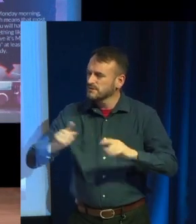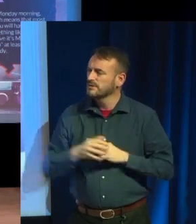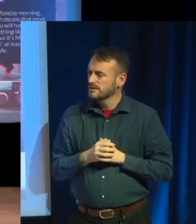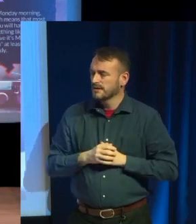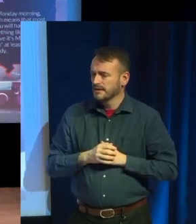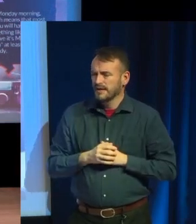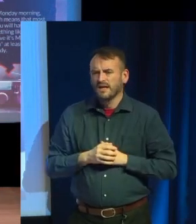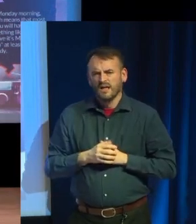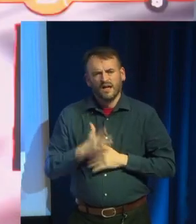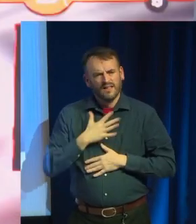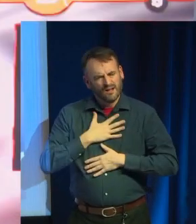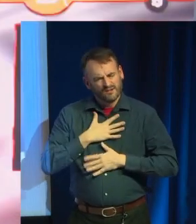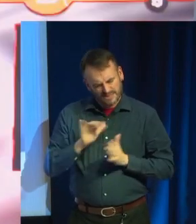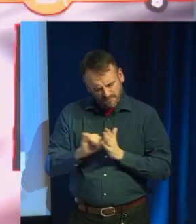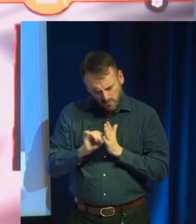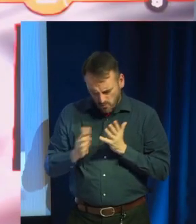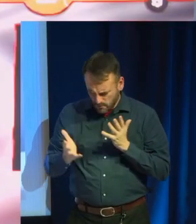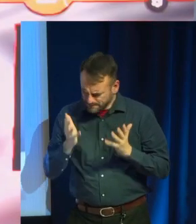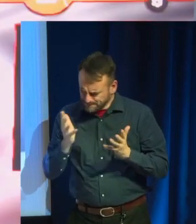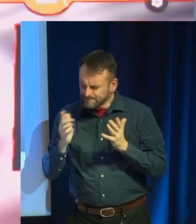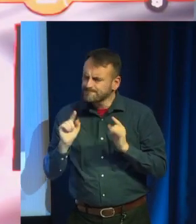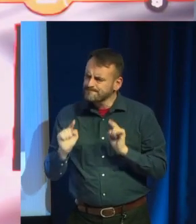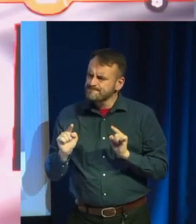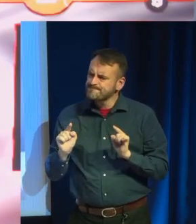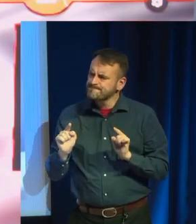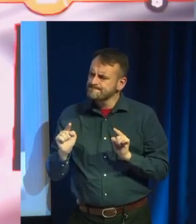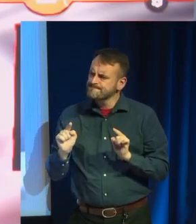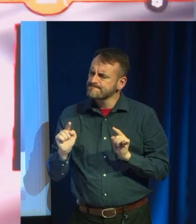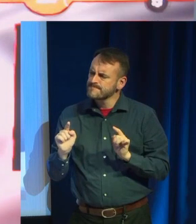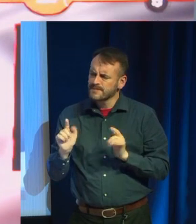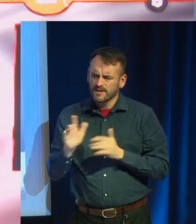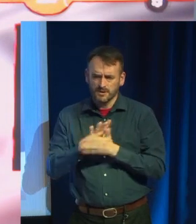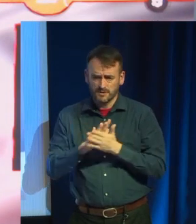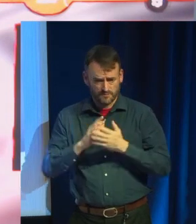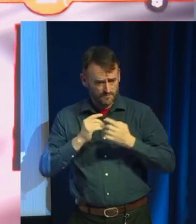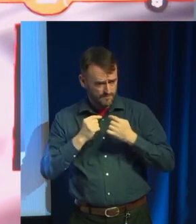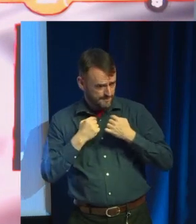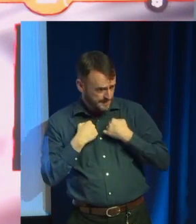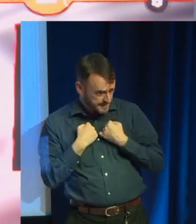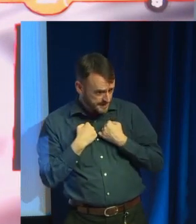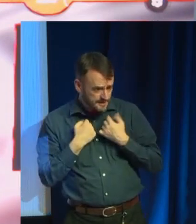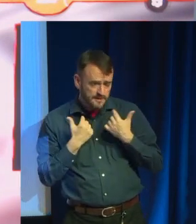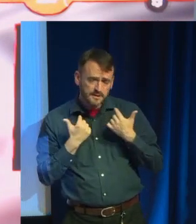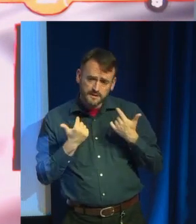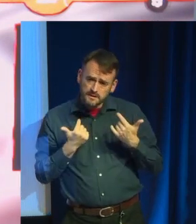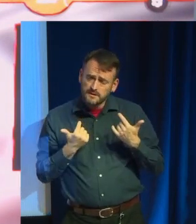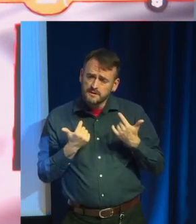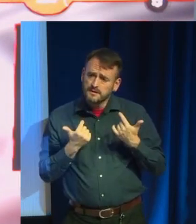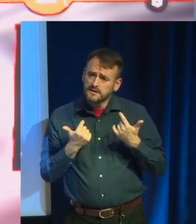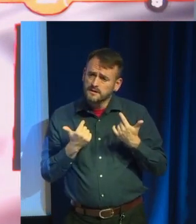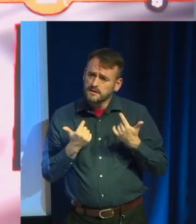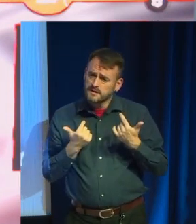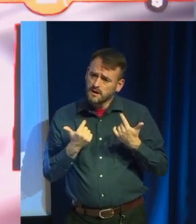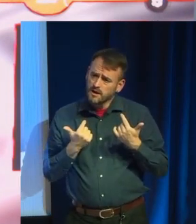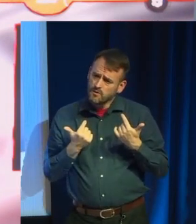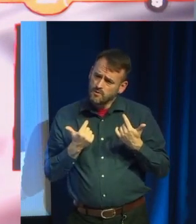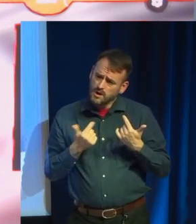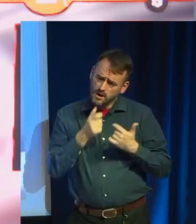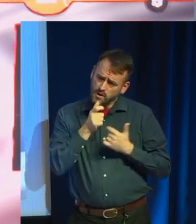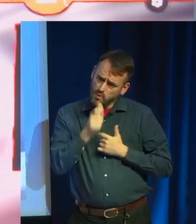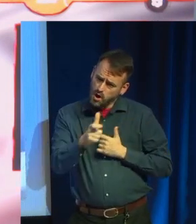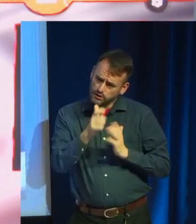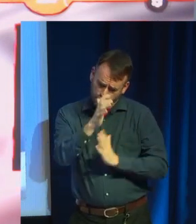thing, I guess. That means that for me, at least, sometimes if I look at the words and I know